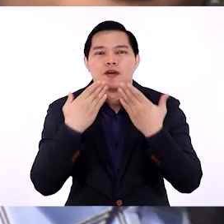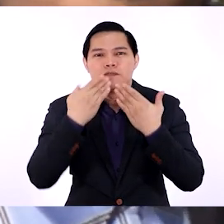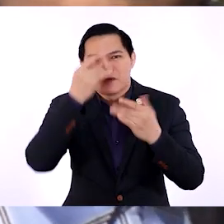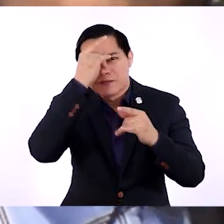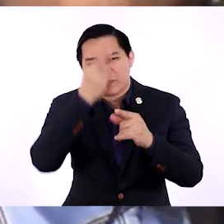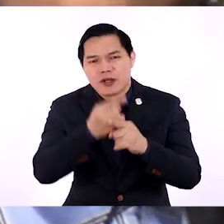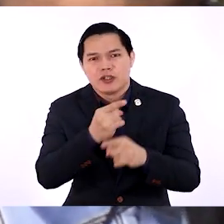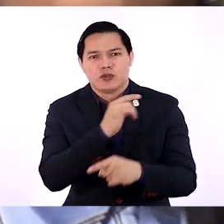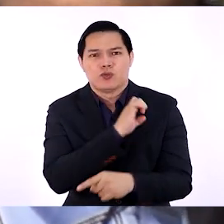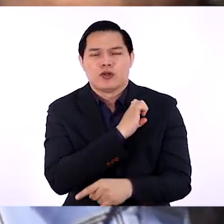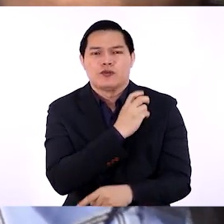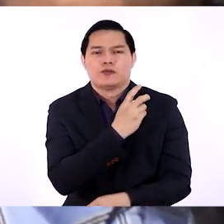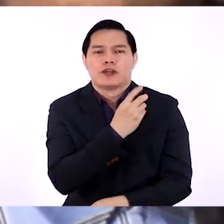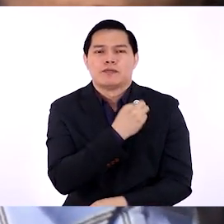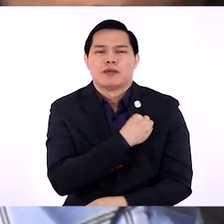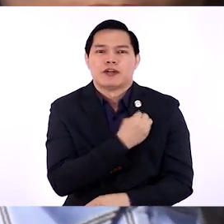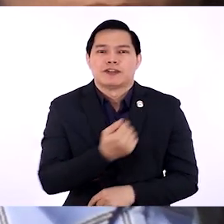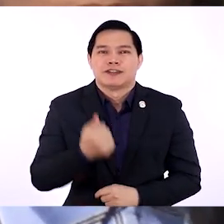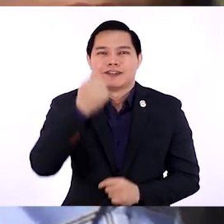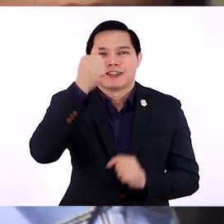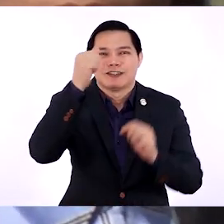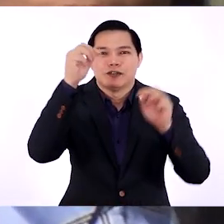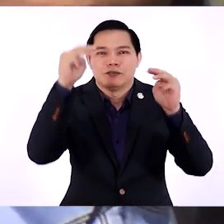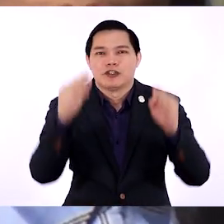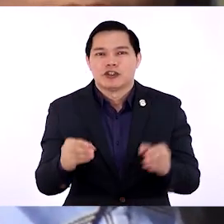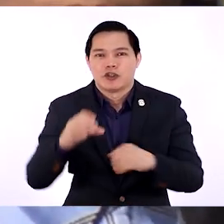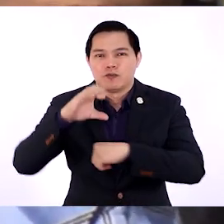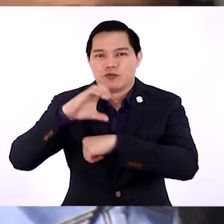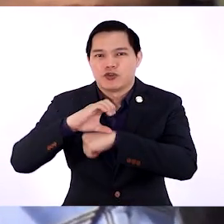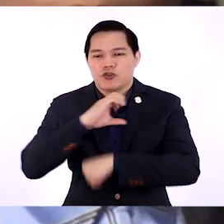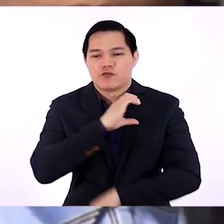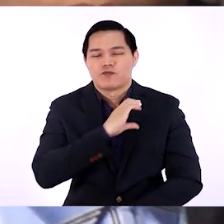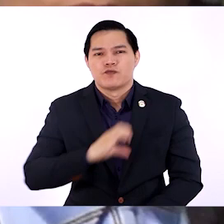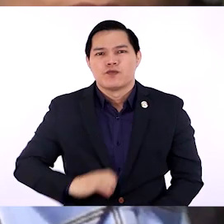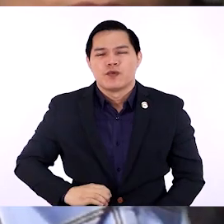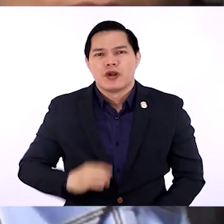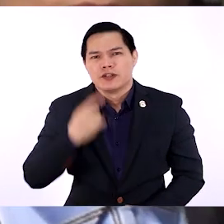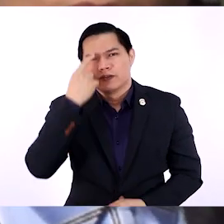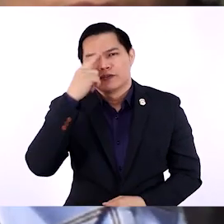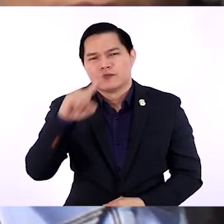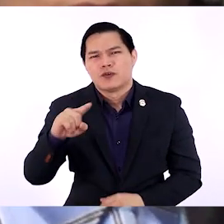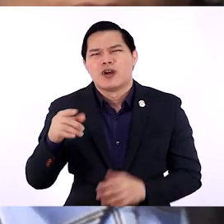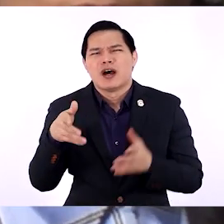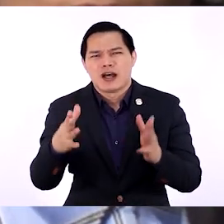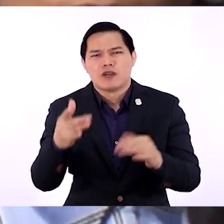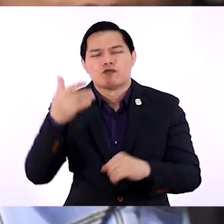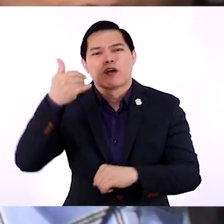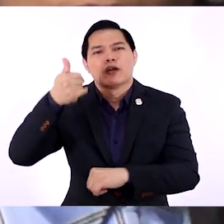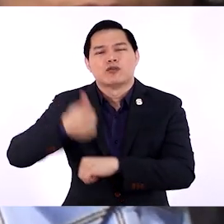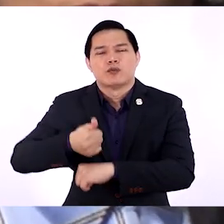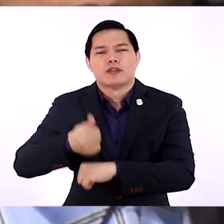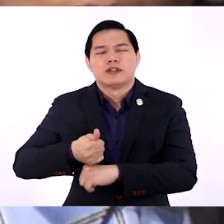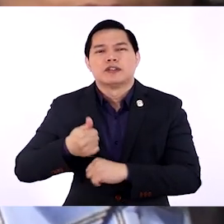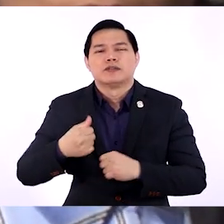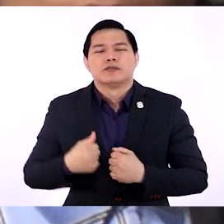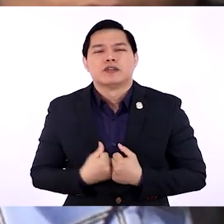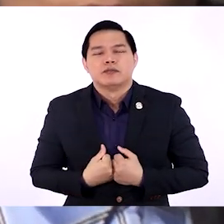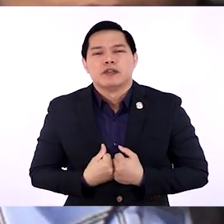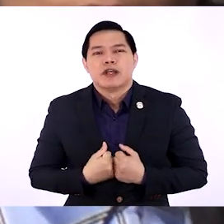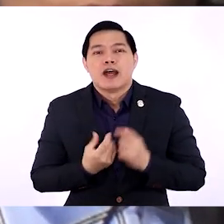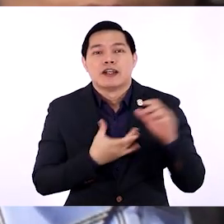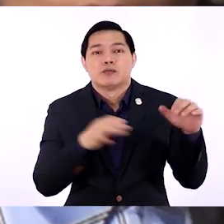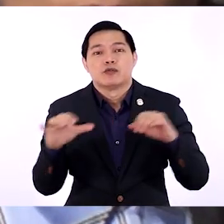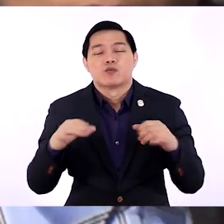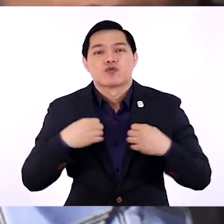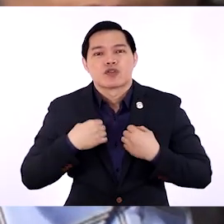Eduardo V. Manalo, the Executive Minister of the Church of Christ, for approving activities like this to further strengthen the faith